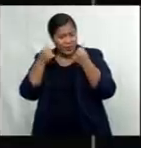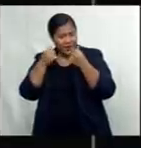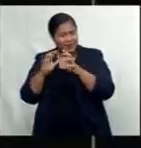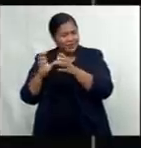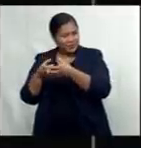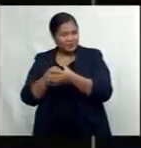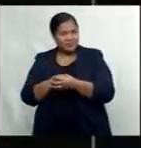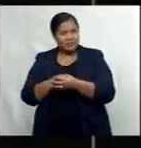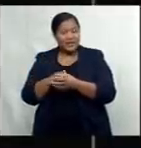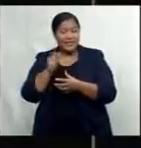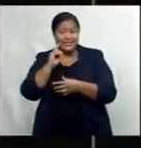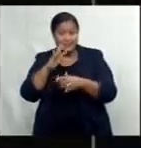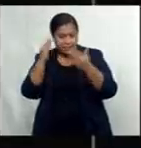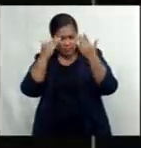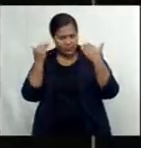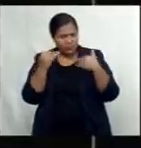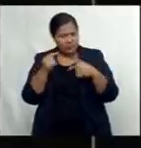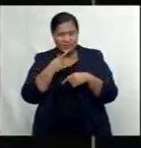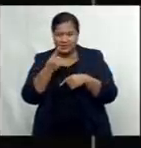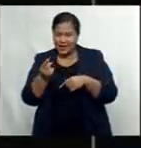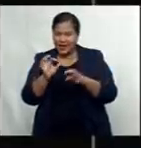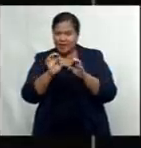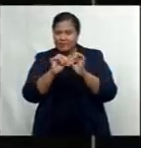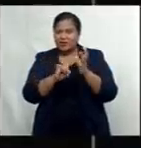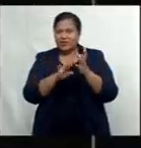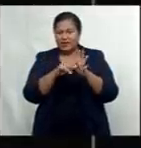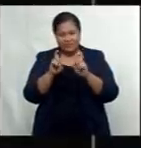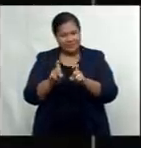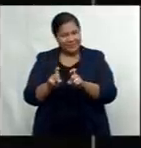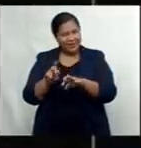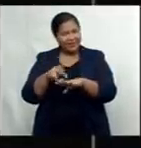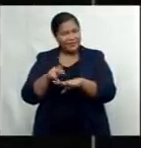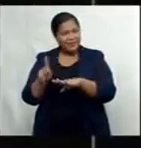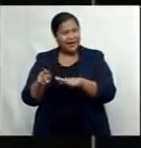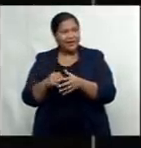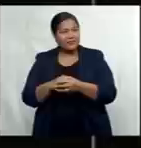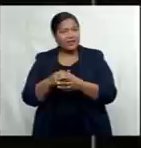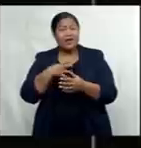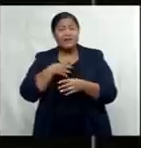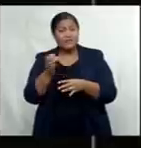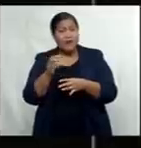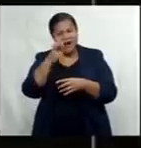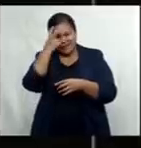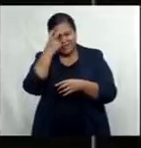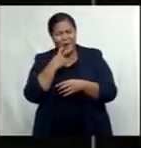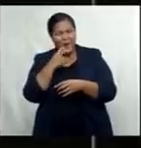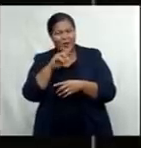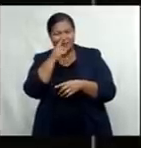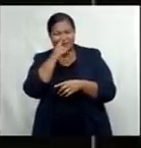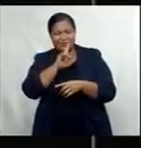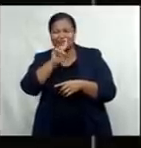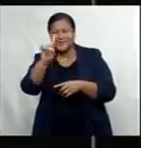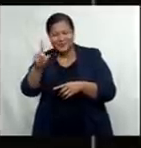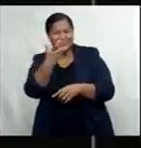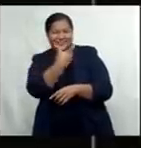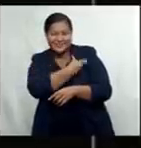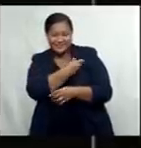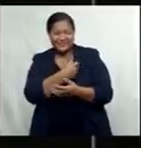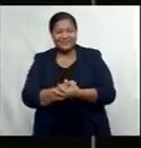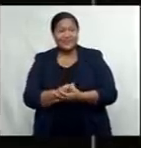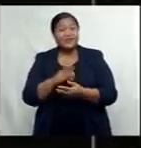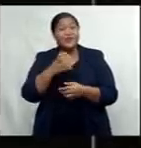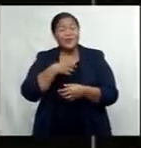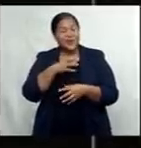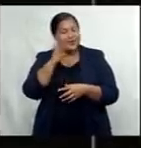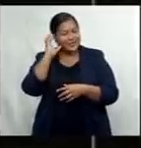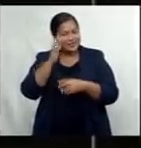Parliament rules Bulitava to keep his seat, and more senior citizens turned up to get vaccinated. For these stories and others, you can